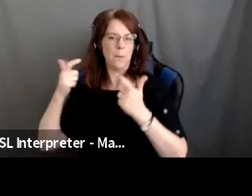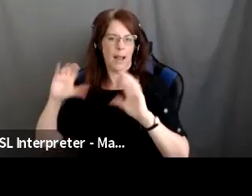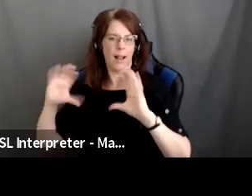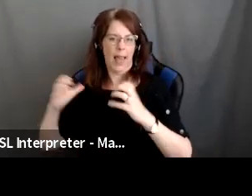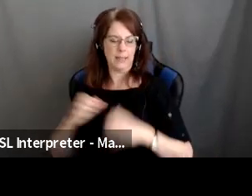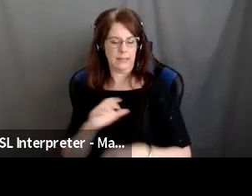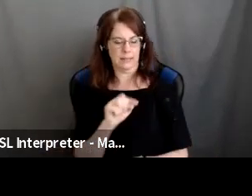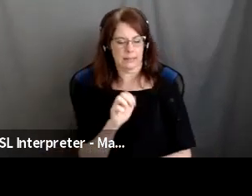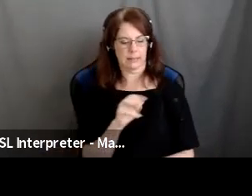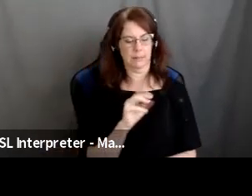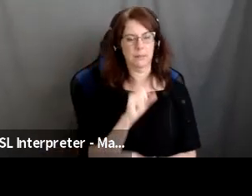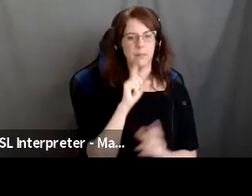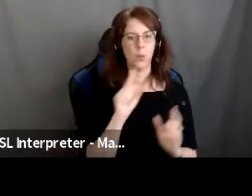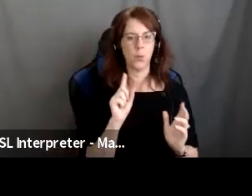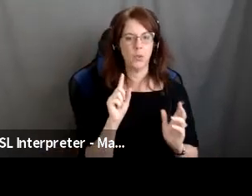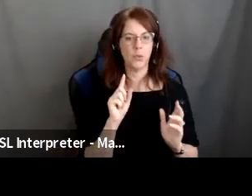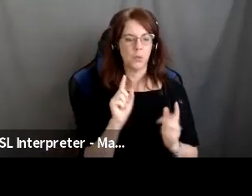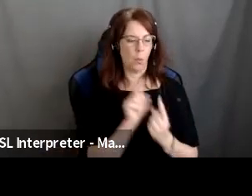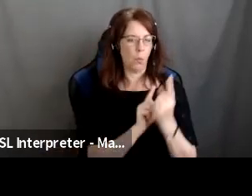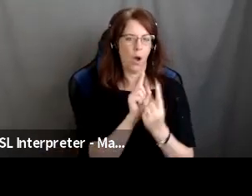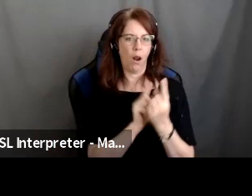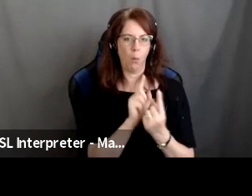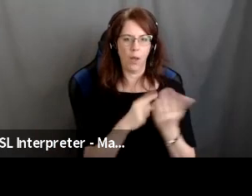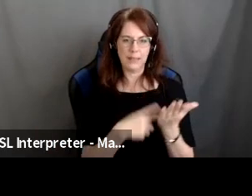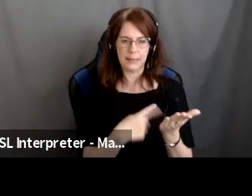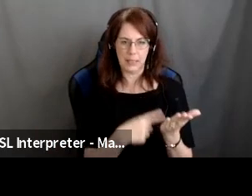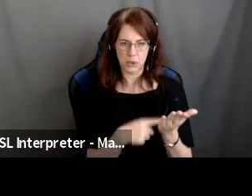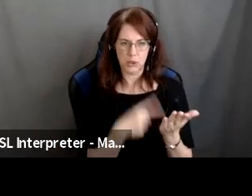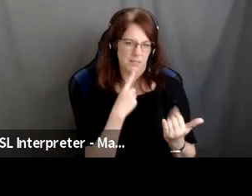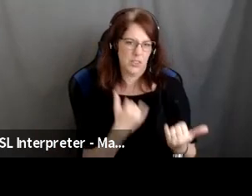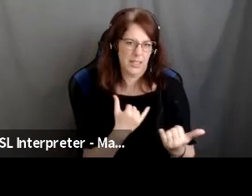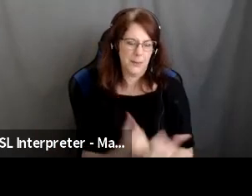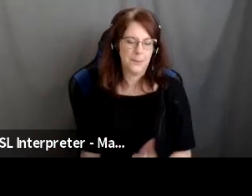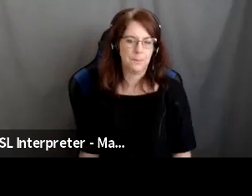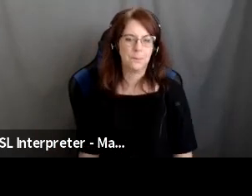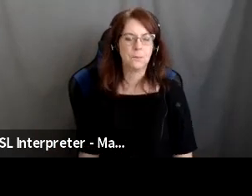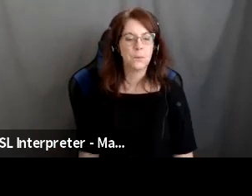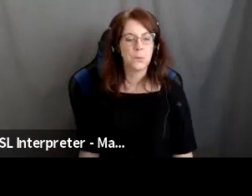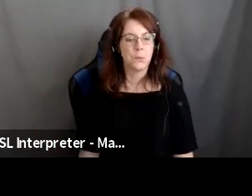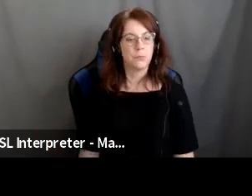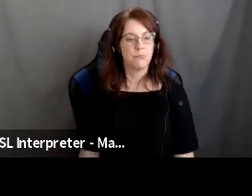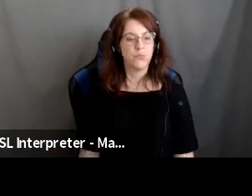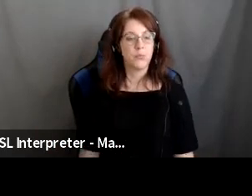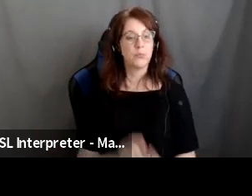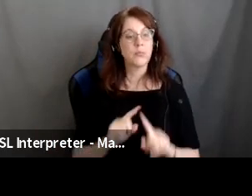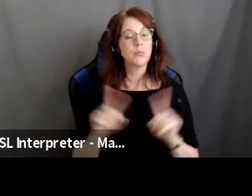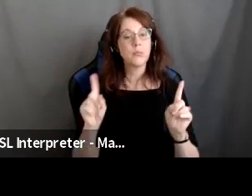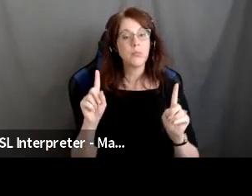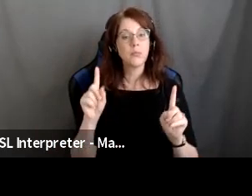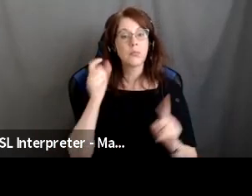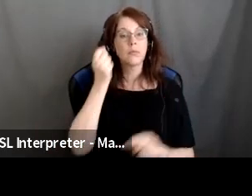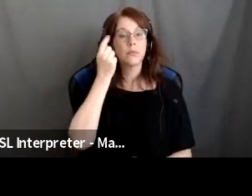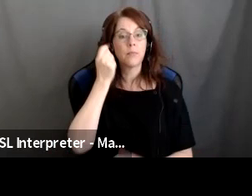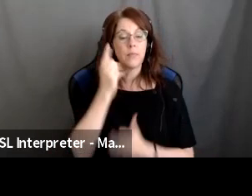for our just one-on-one discussions right now with consumers. But I know some